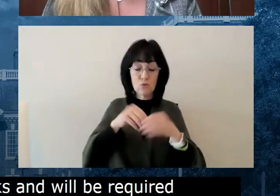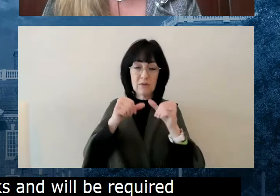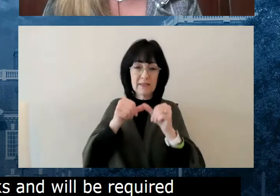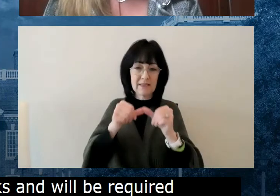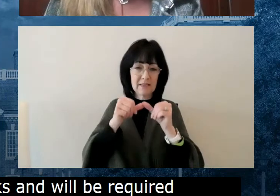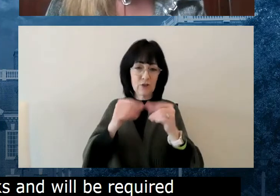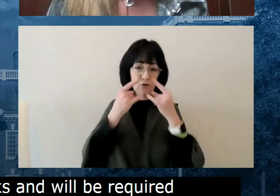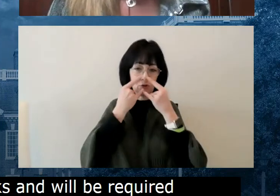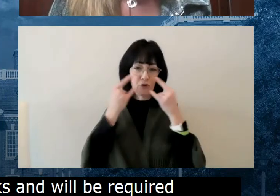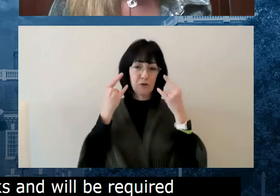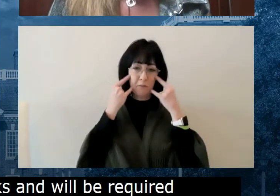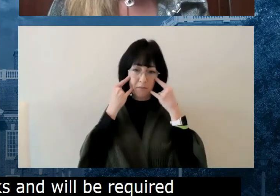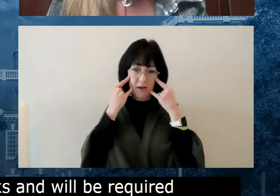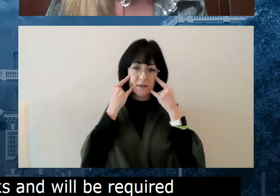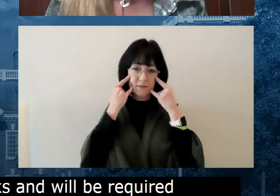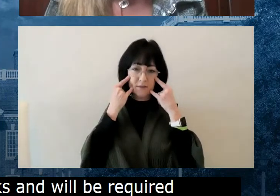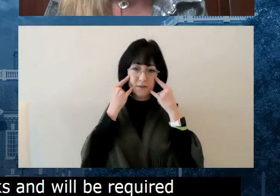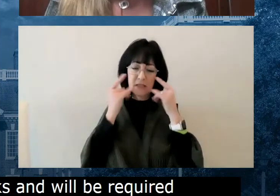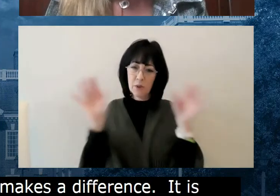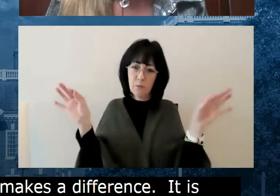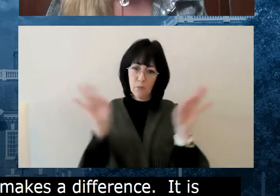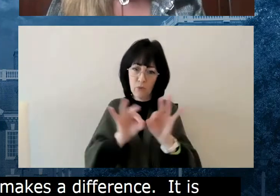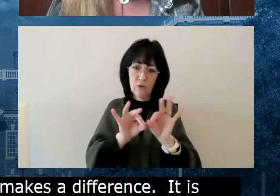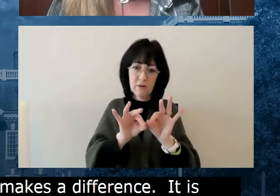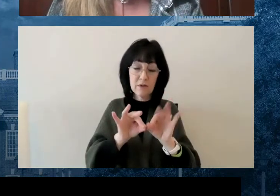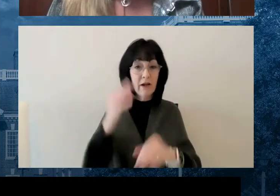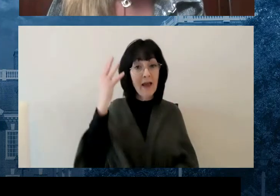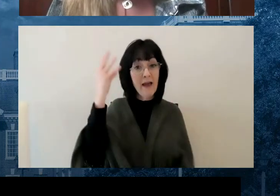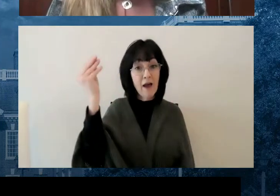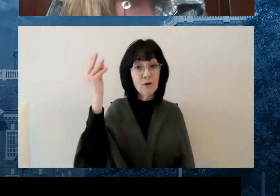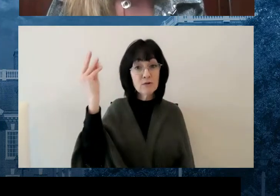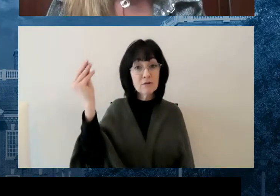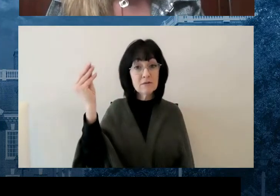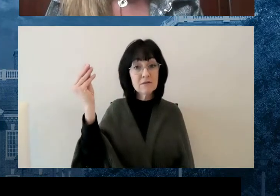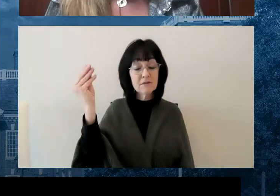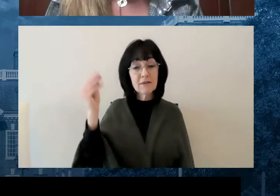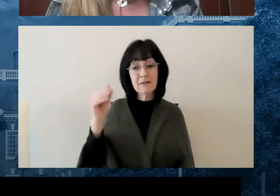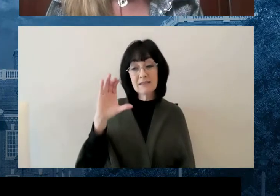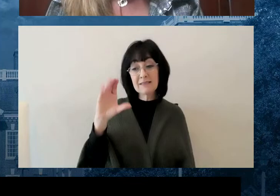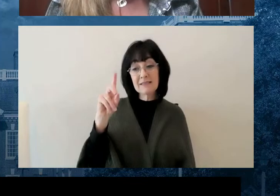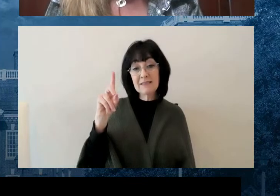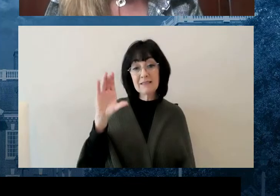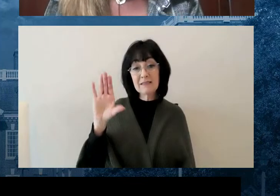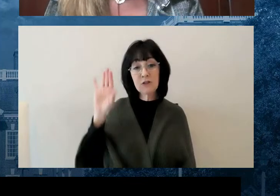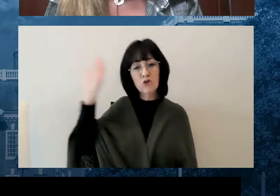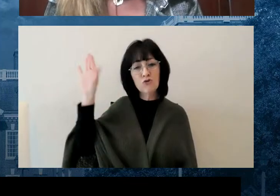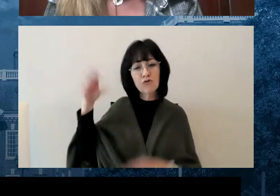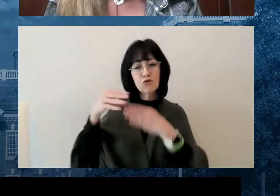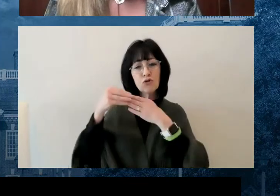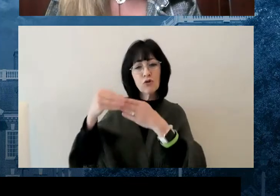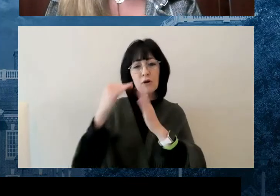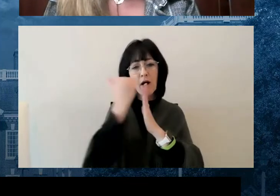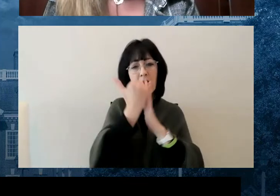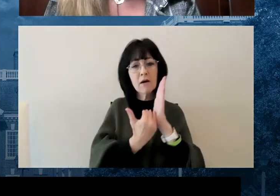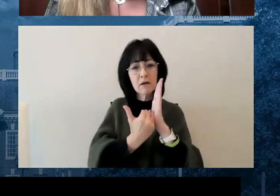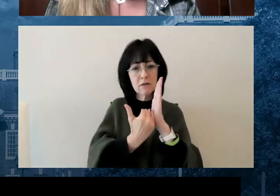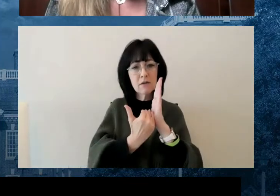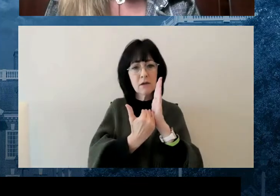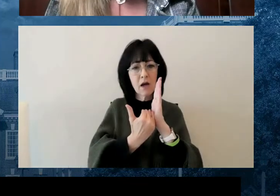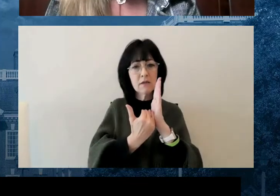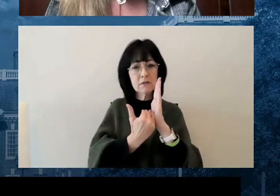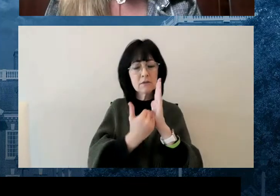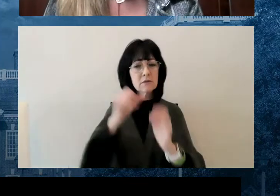for outdoors, the new CDC guidance, really does provide some flexibility, especially for people who